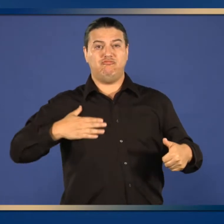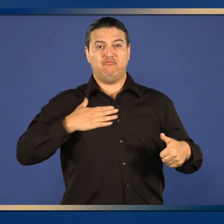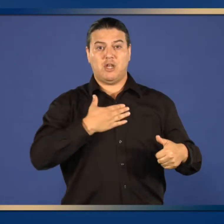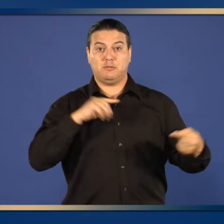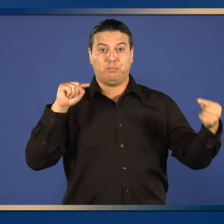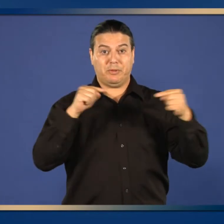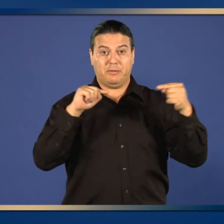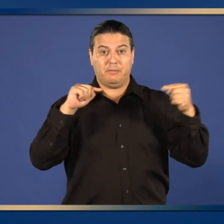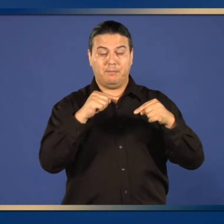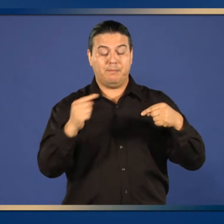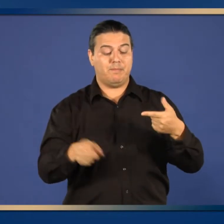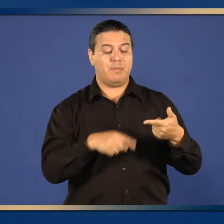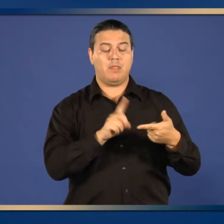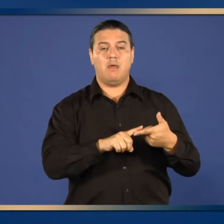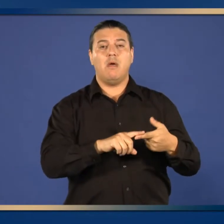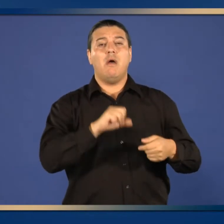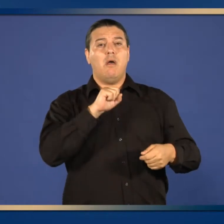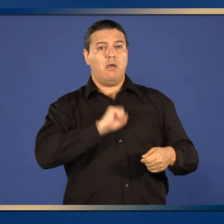chest pain,